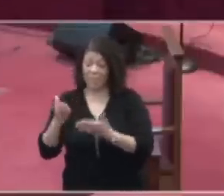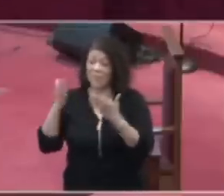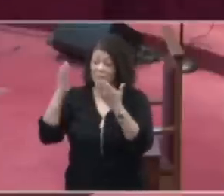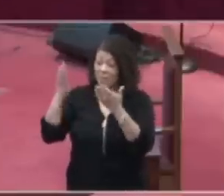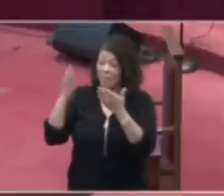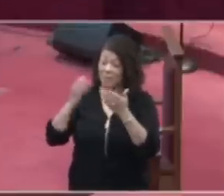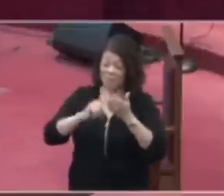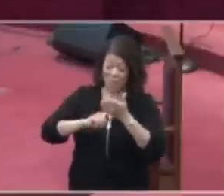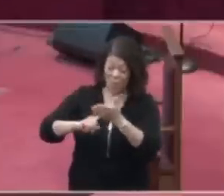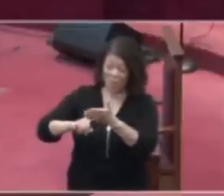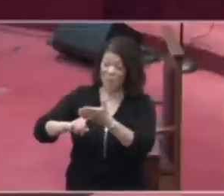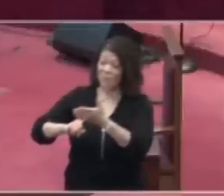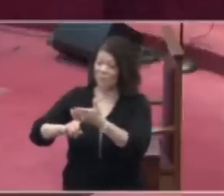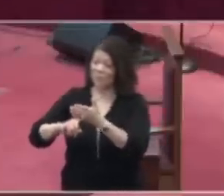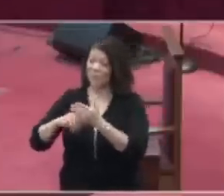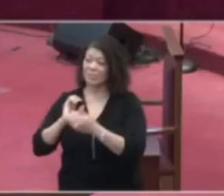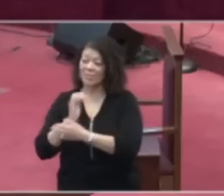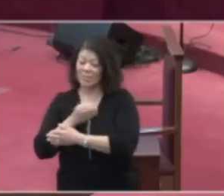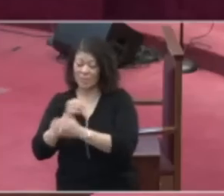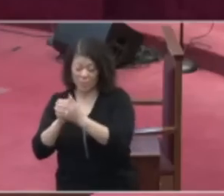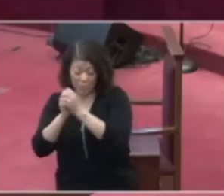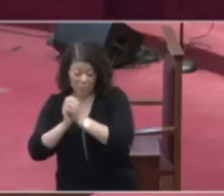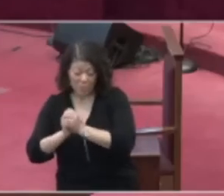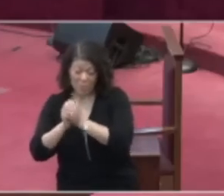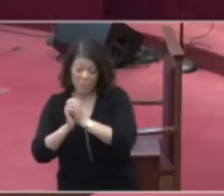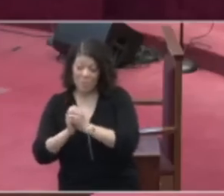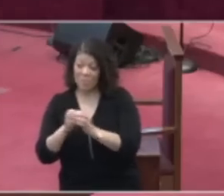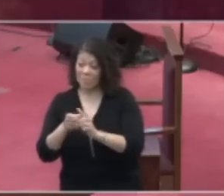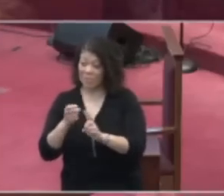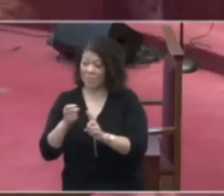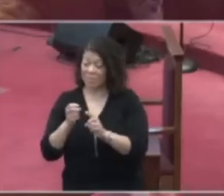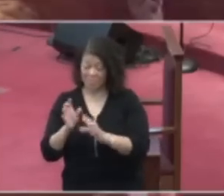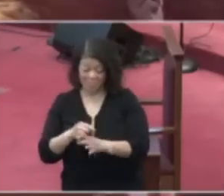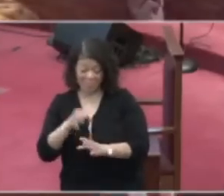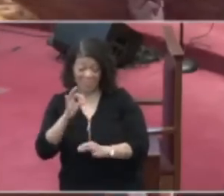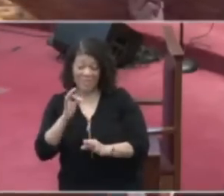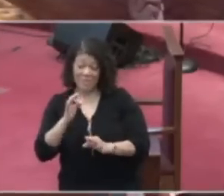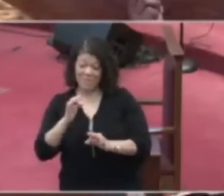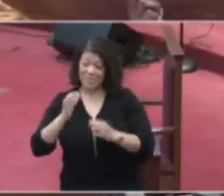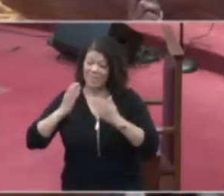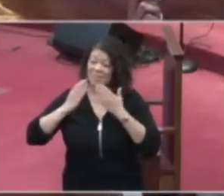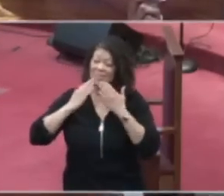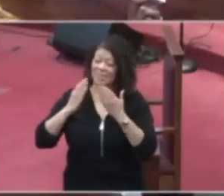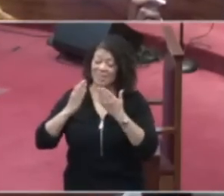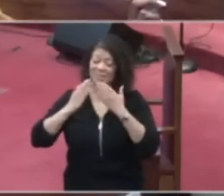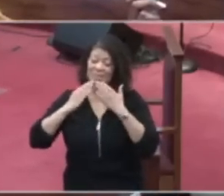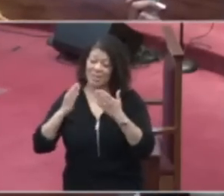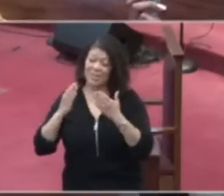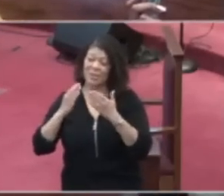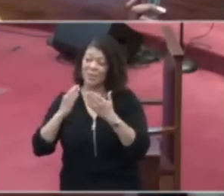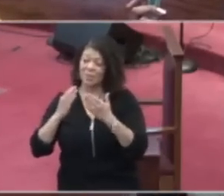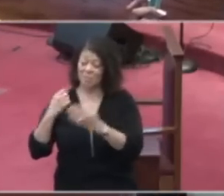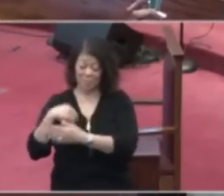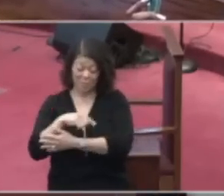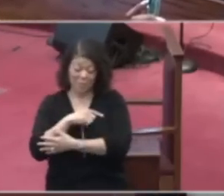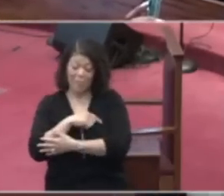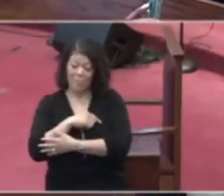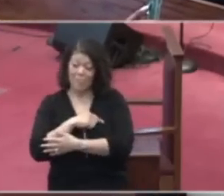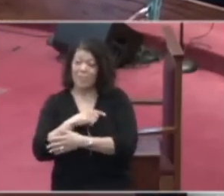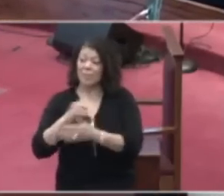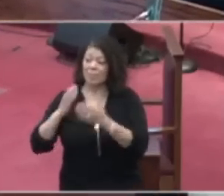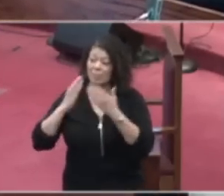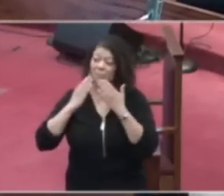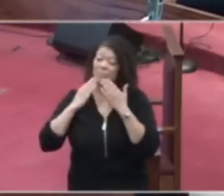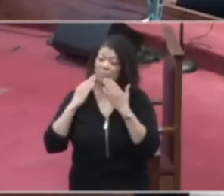as expressions of our worship. They come from spirits full of extreme gratitude and thanksgiving. We are